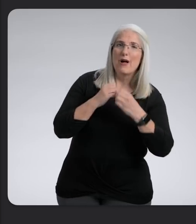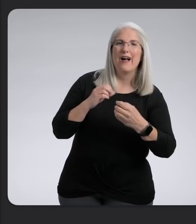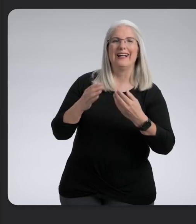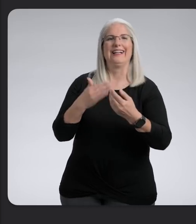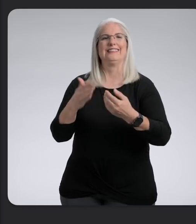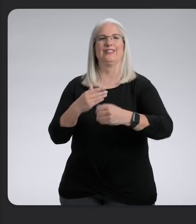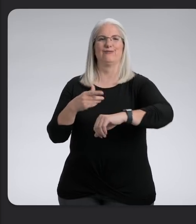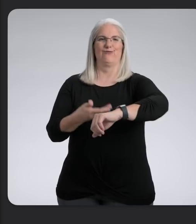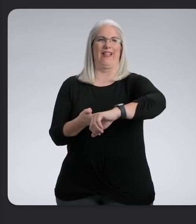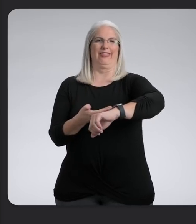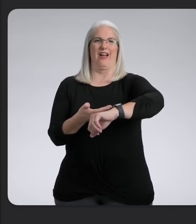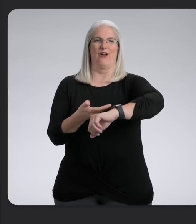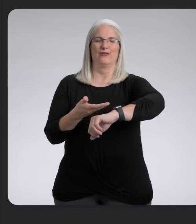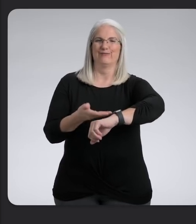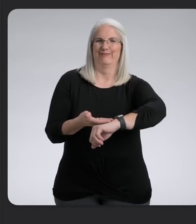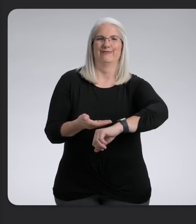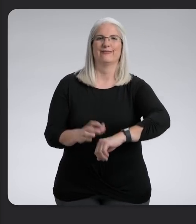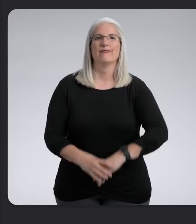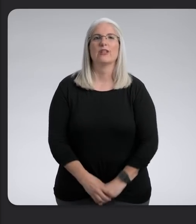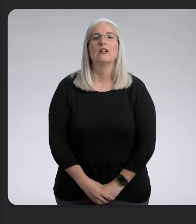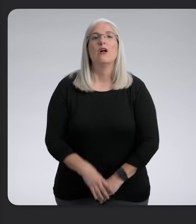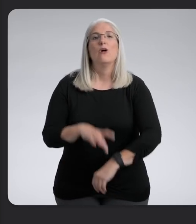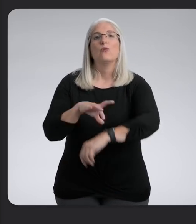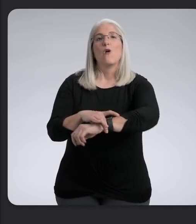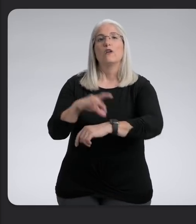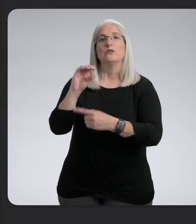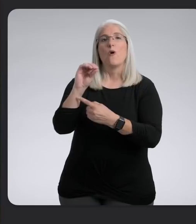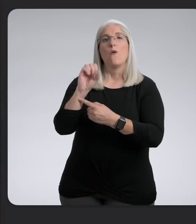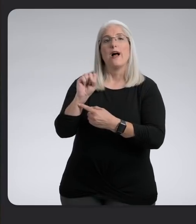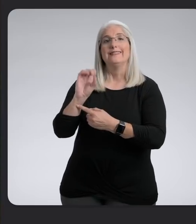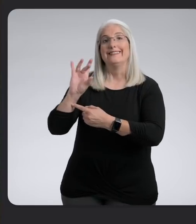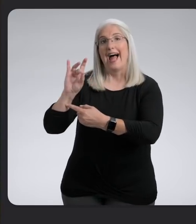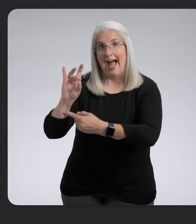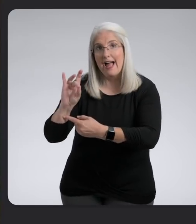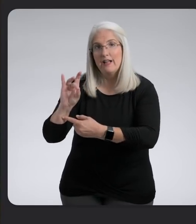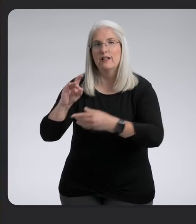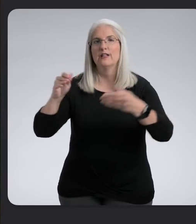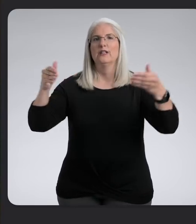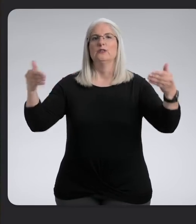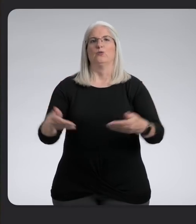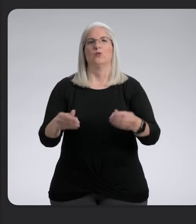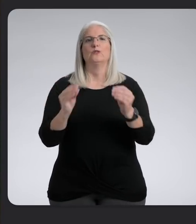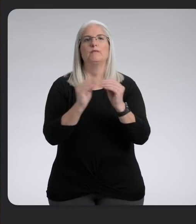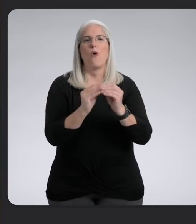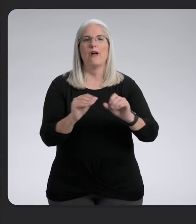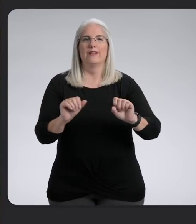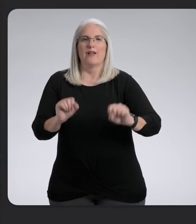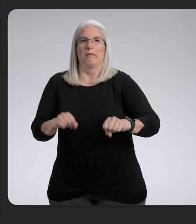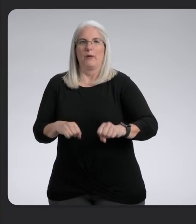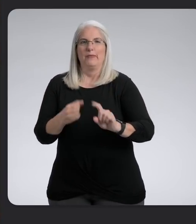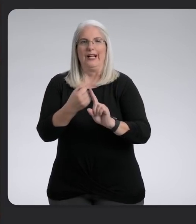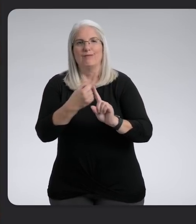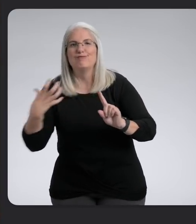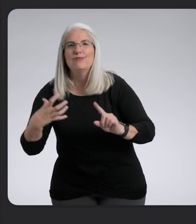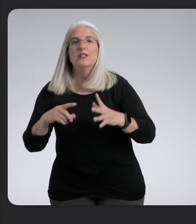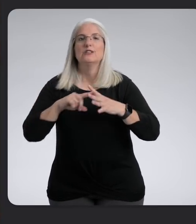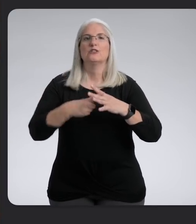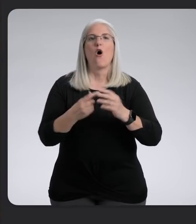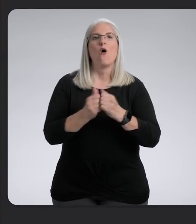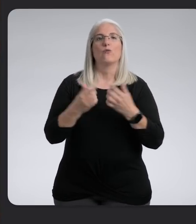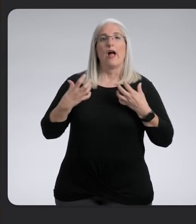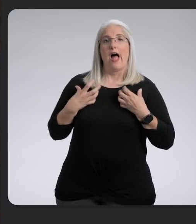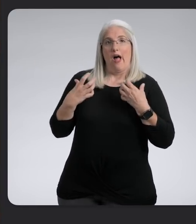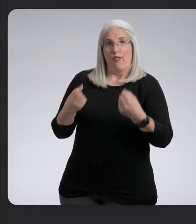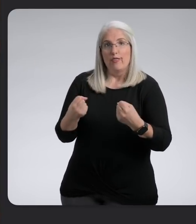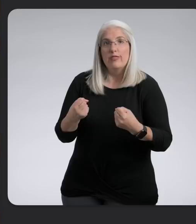wrist. In watchOS 8, we're introducing more capabilities in each of these areas. Let's start with health. More than ever,